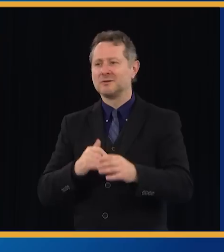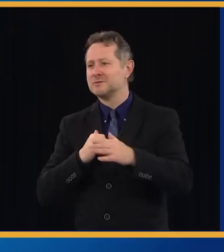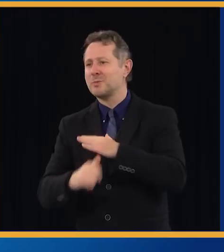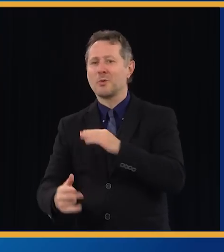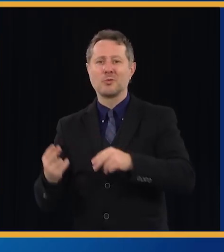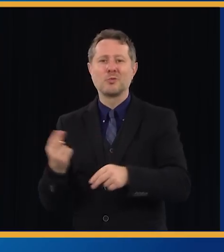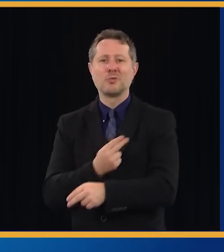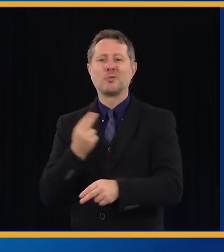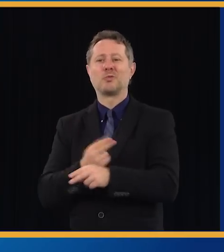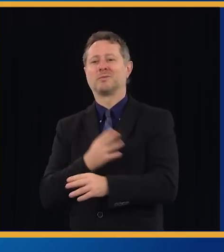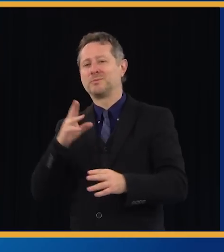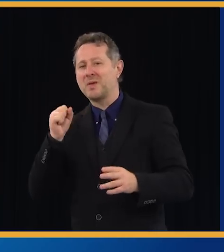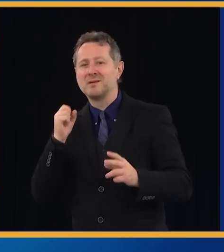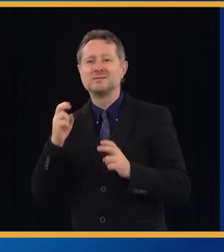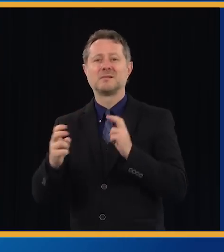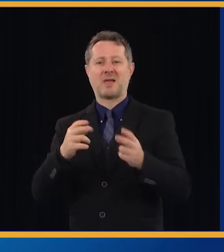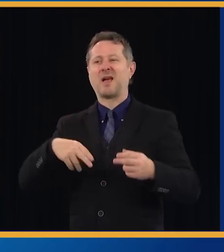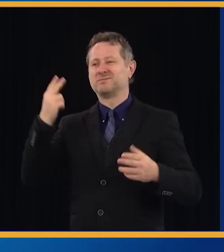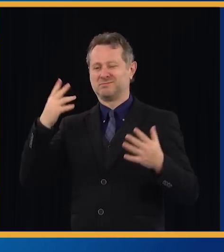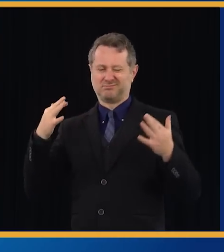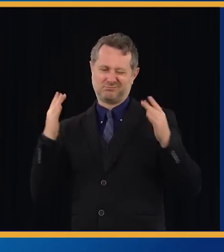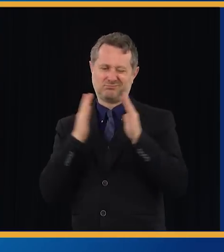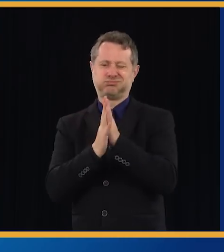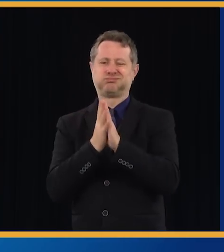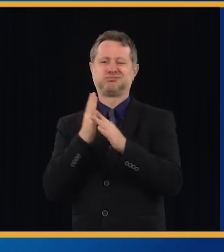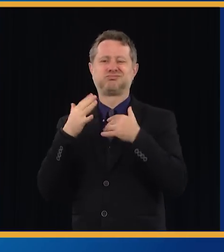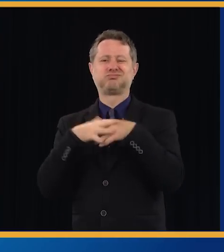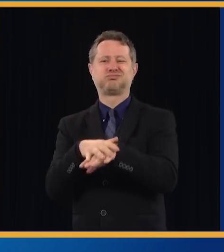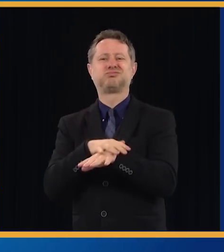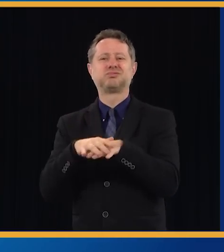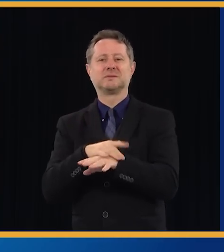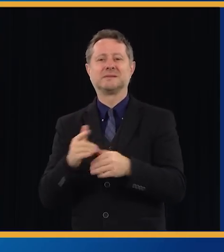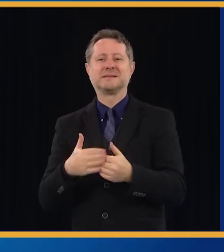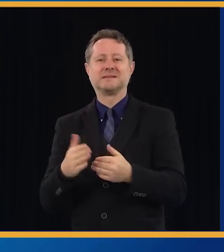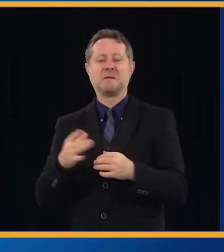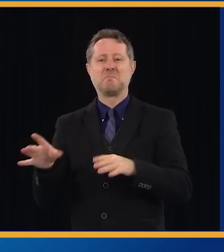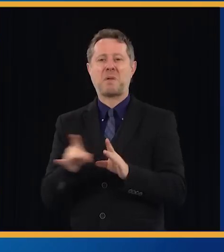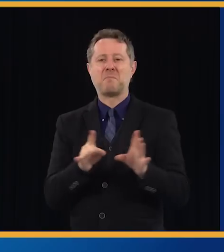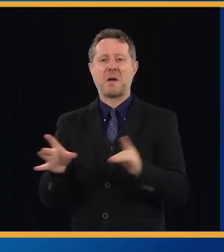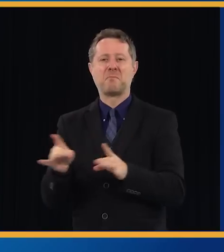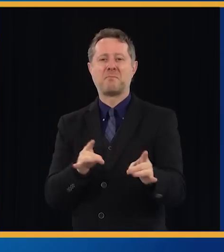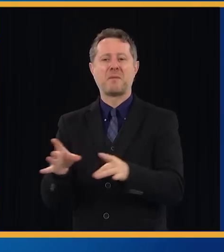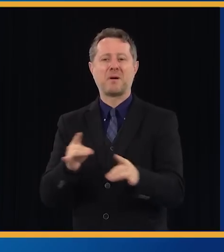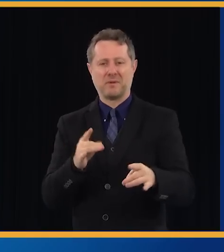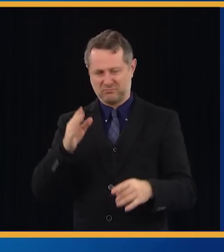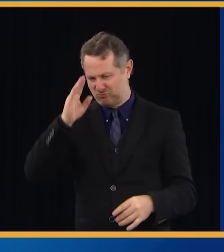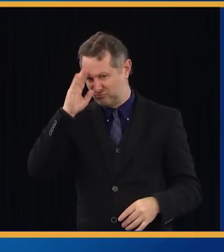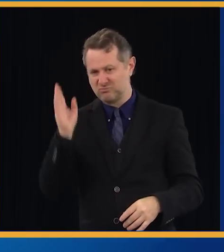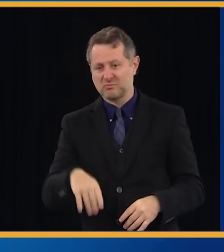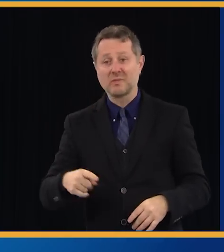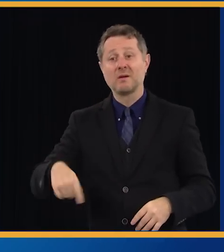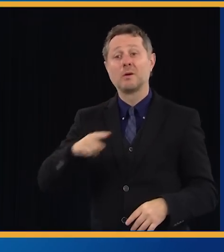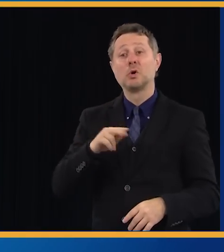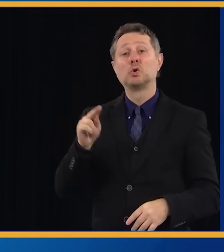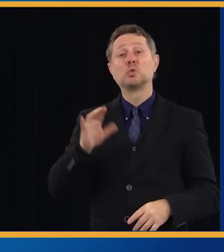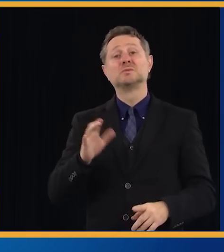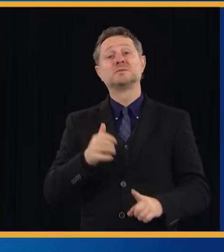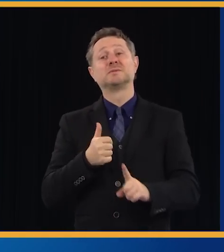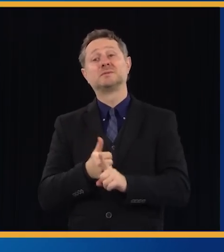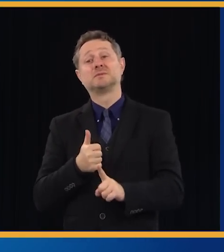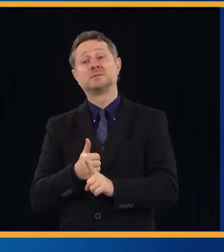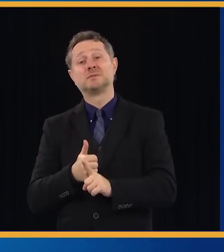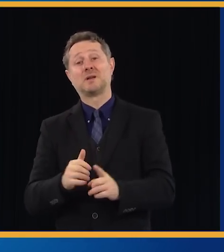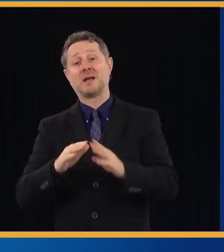density, and we know that's where it communicates. But New York City Housing Authority,